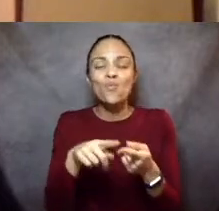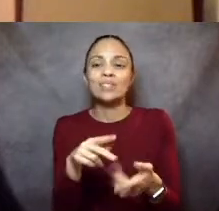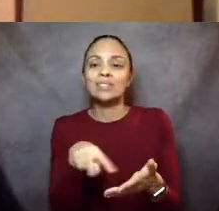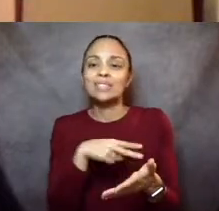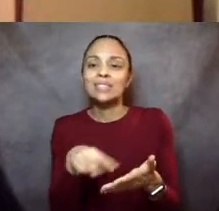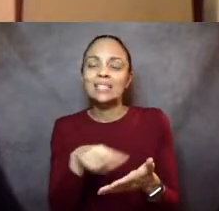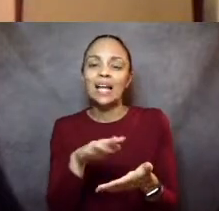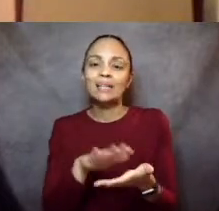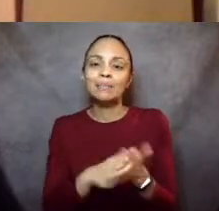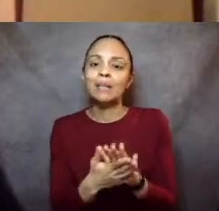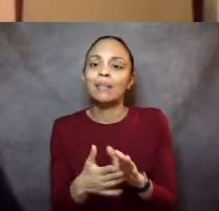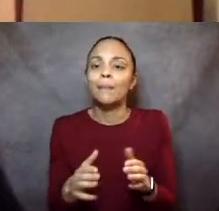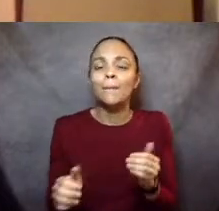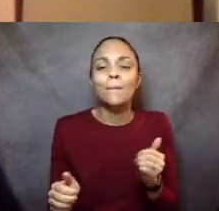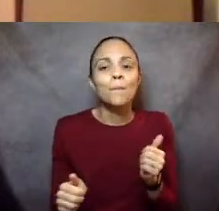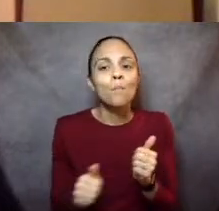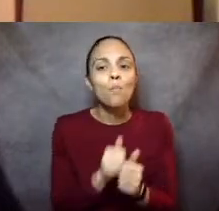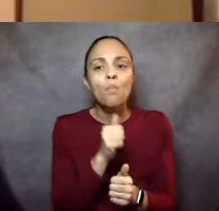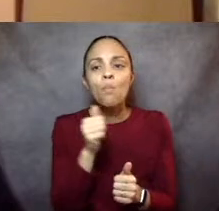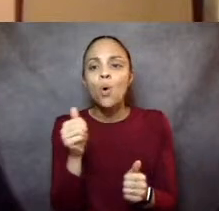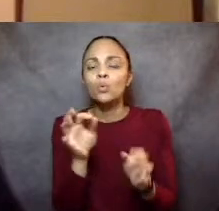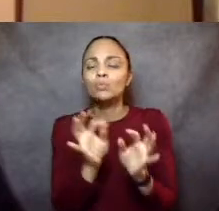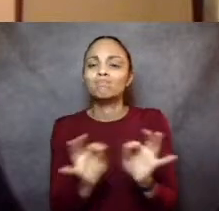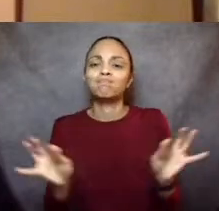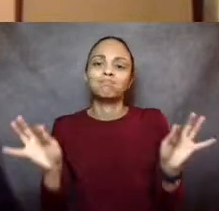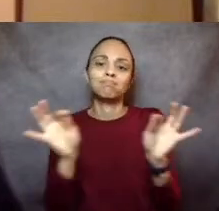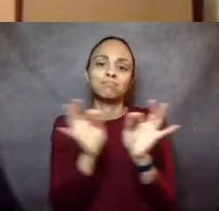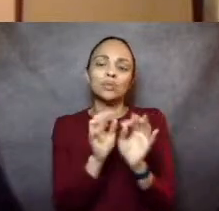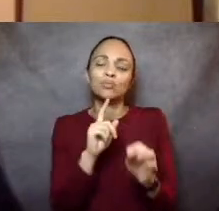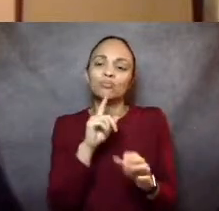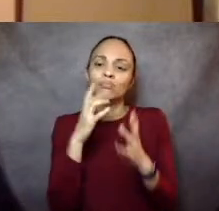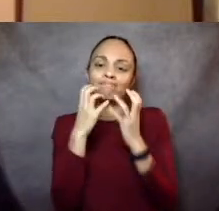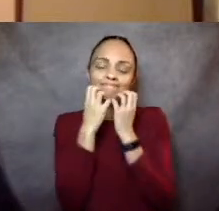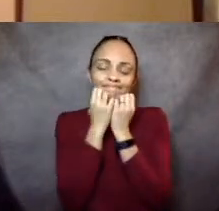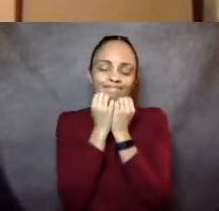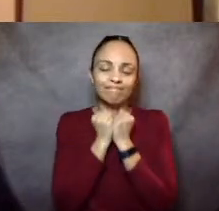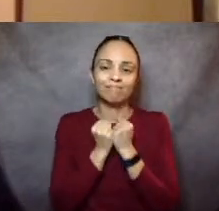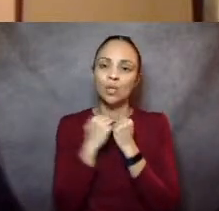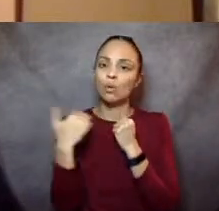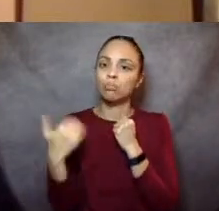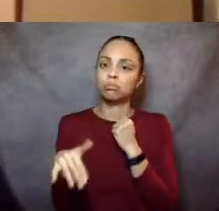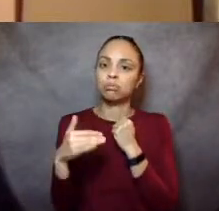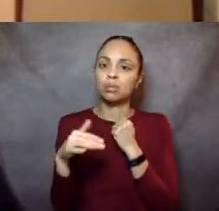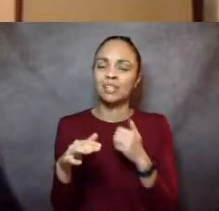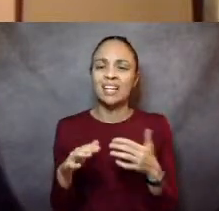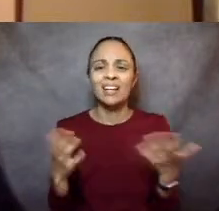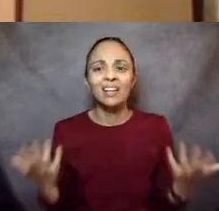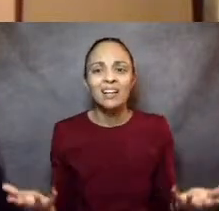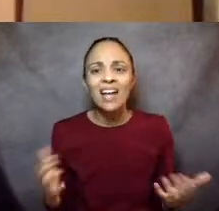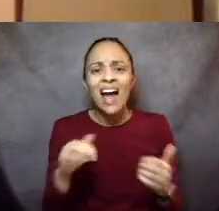passion in my life. How I ended up as an educator,